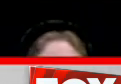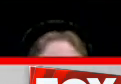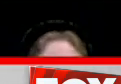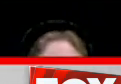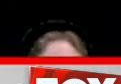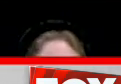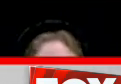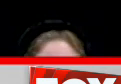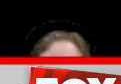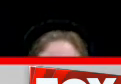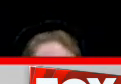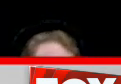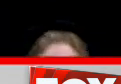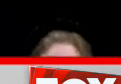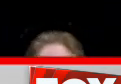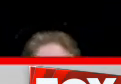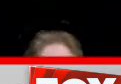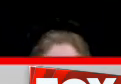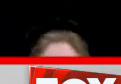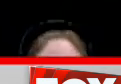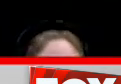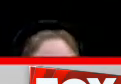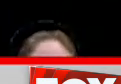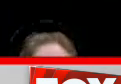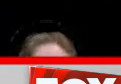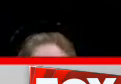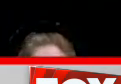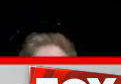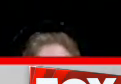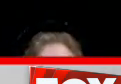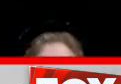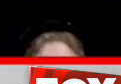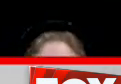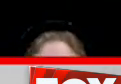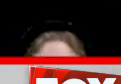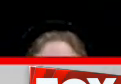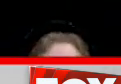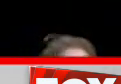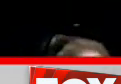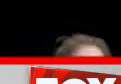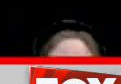and it's occurring across the entire community.